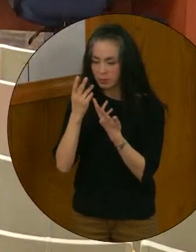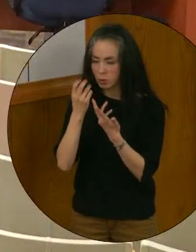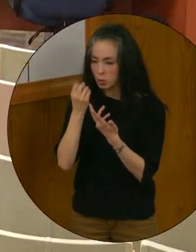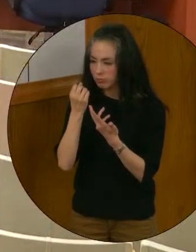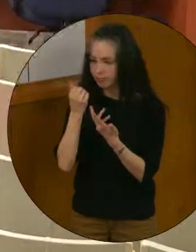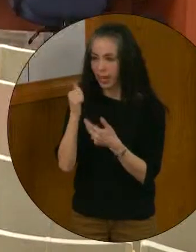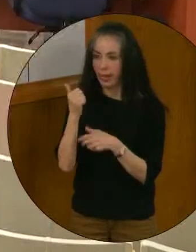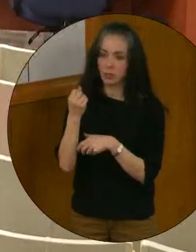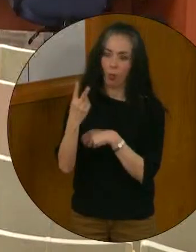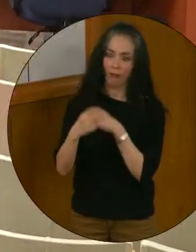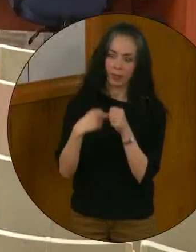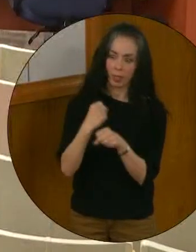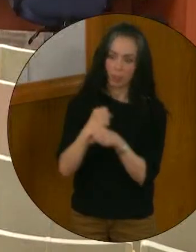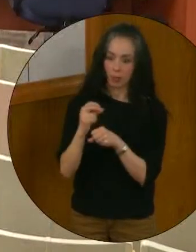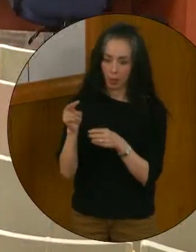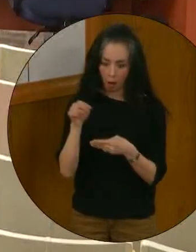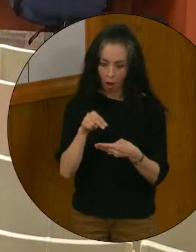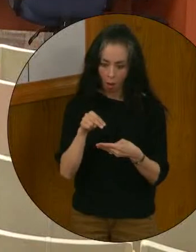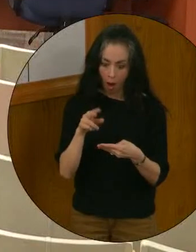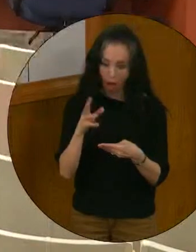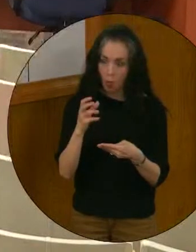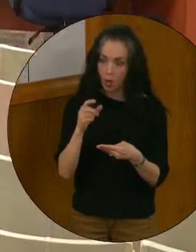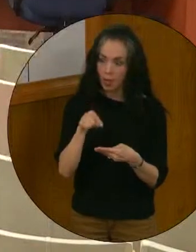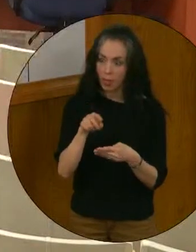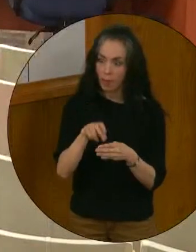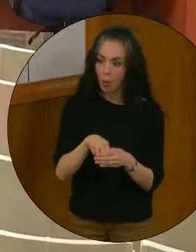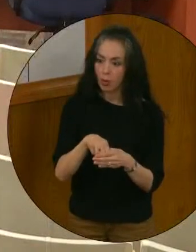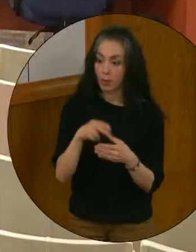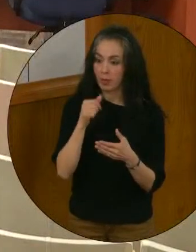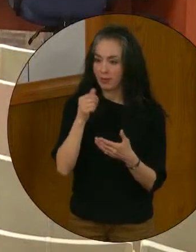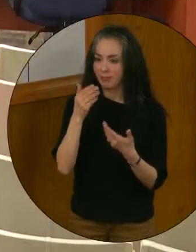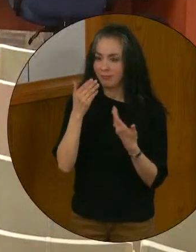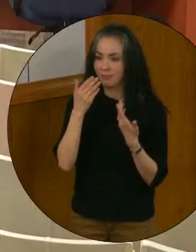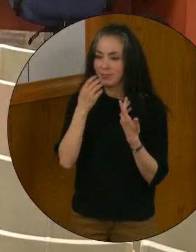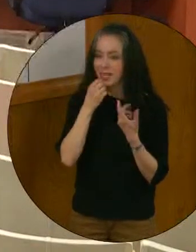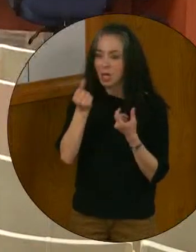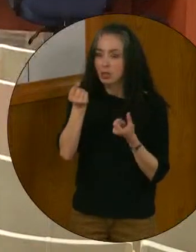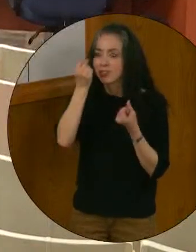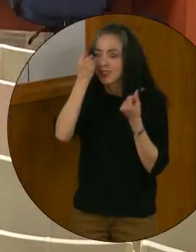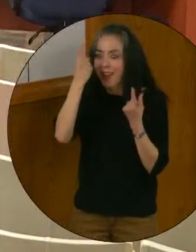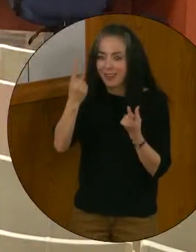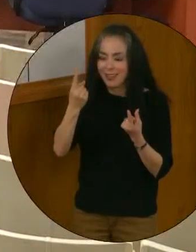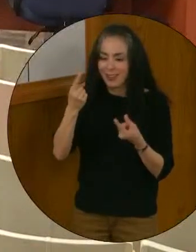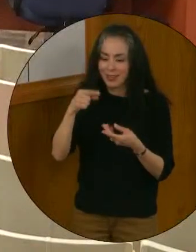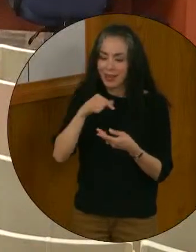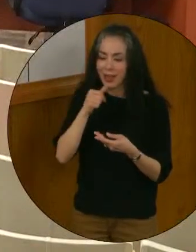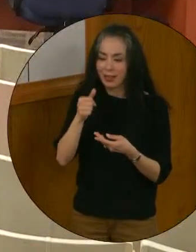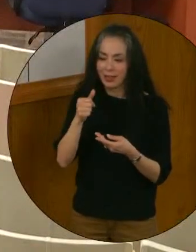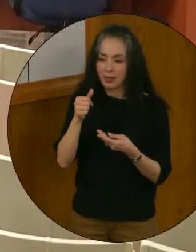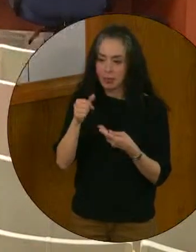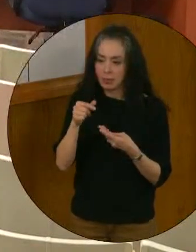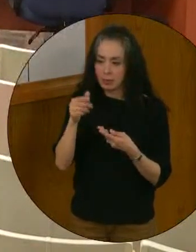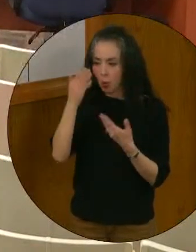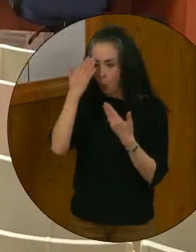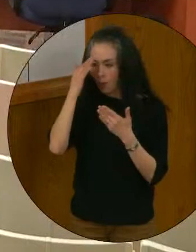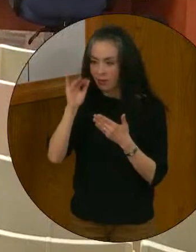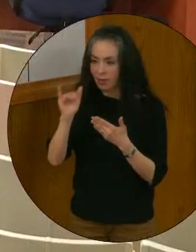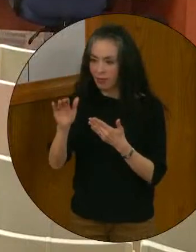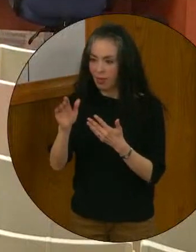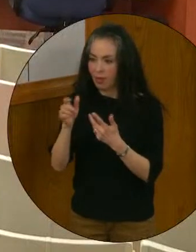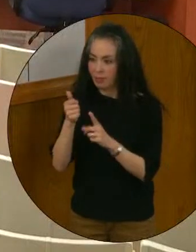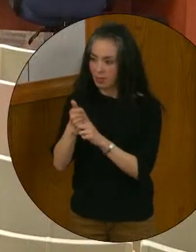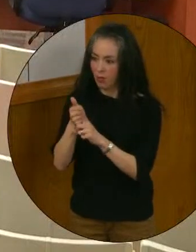and be like, no, I want to be on that board, not knowing or not realizing, or maybe not understanding or not adhering to their own limitations that they are a